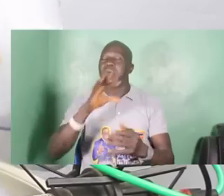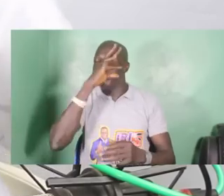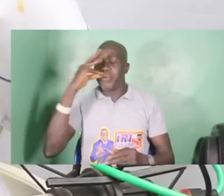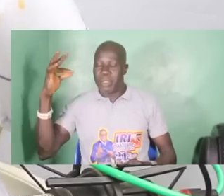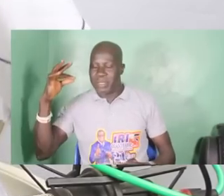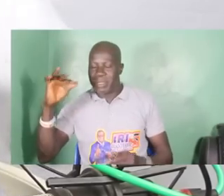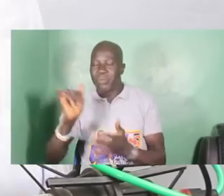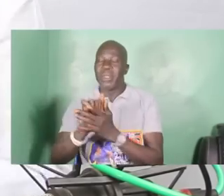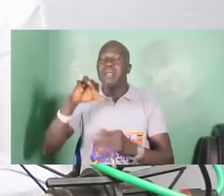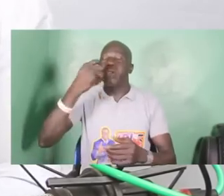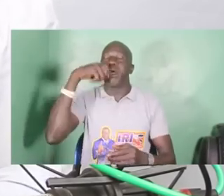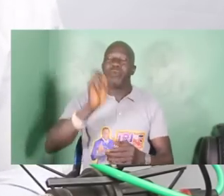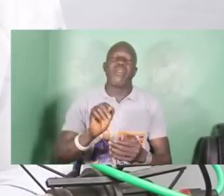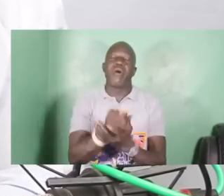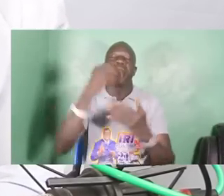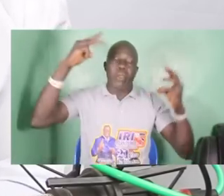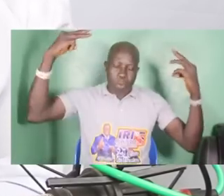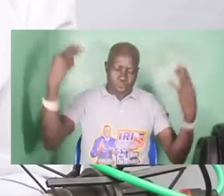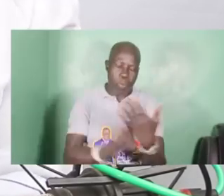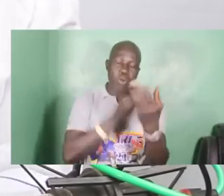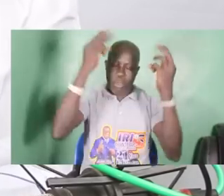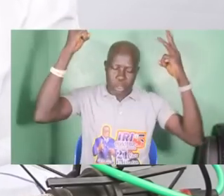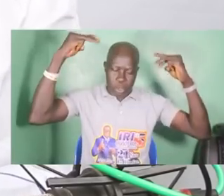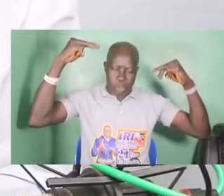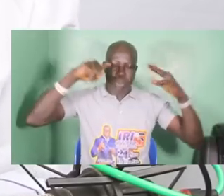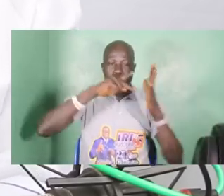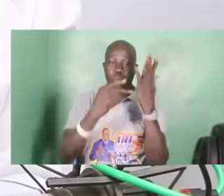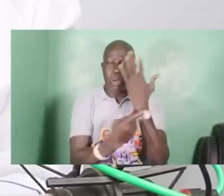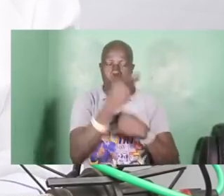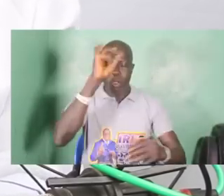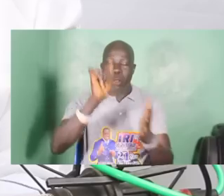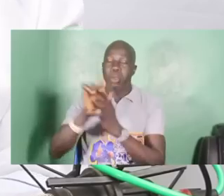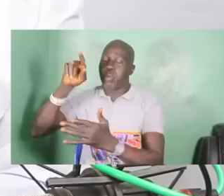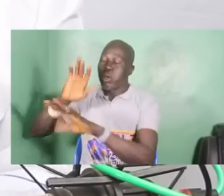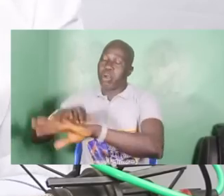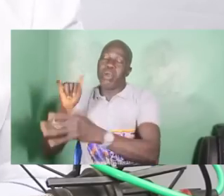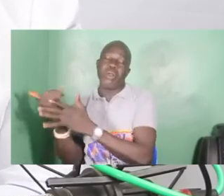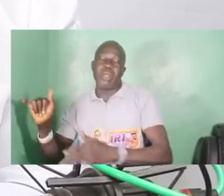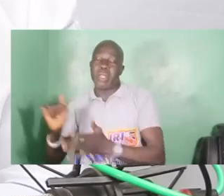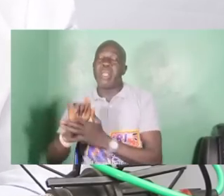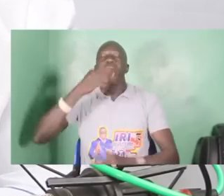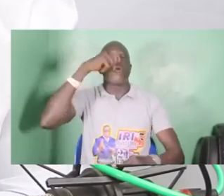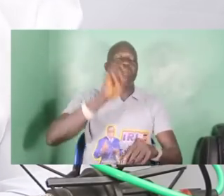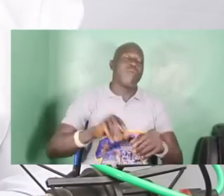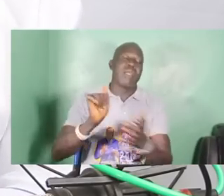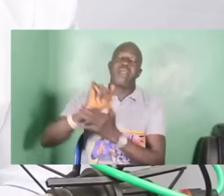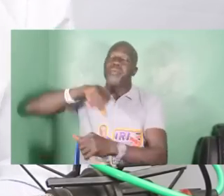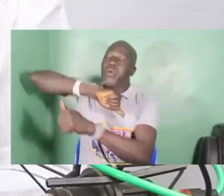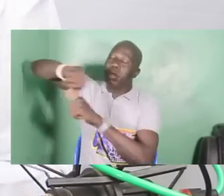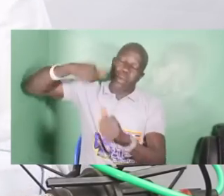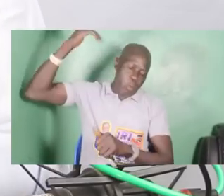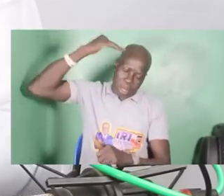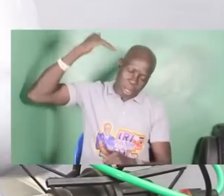fasting. Covenant of money due program. Covenant of my calling. The covenant